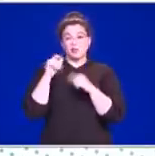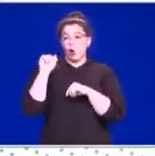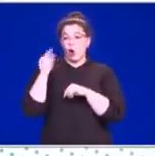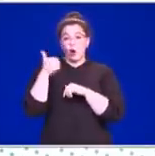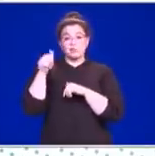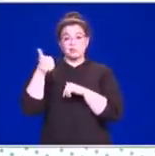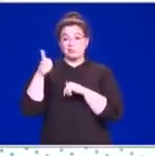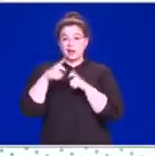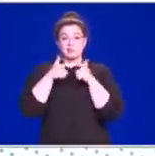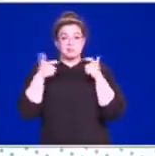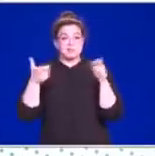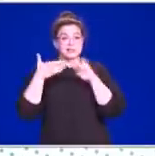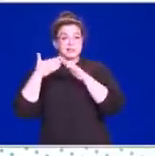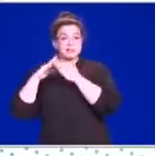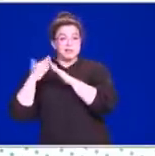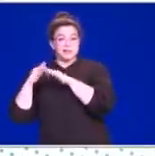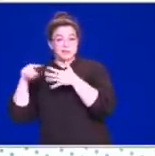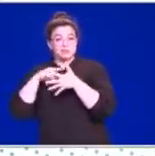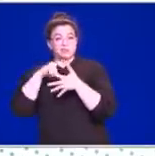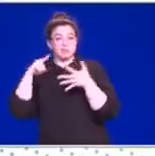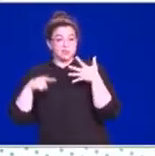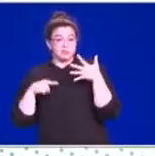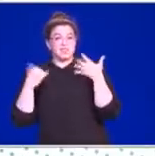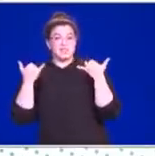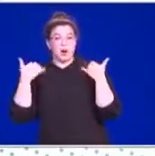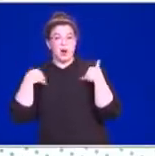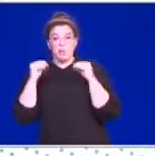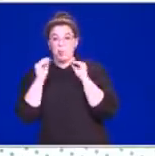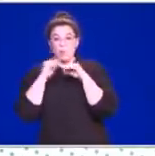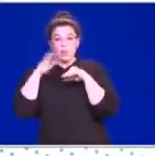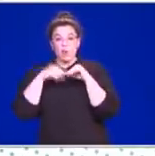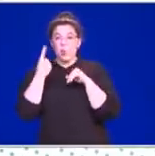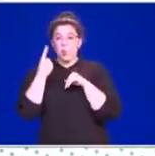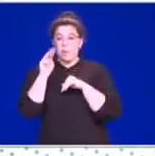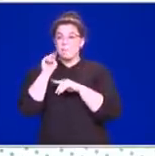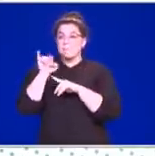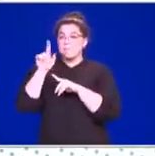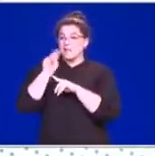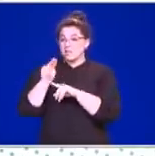of the largest cities in the United States now have more than 1 million people.